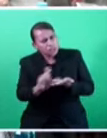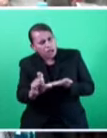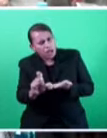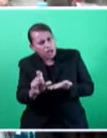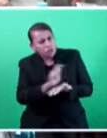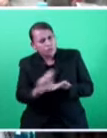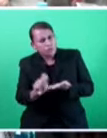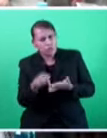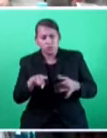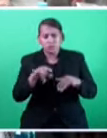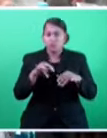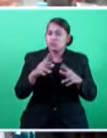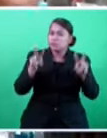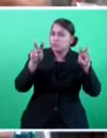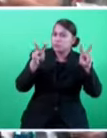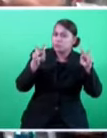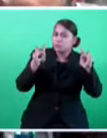number